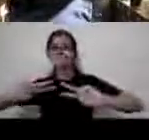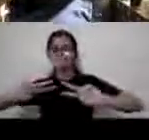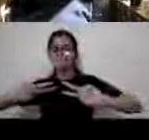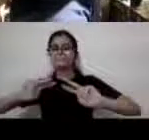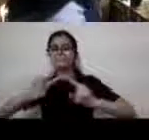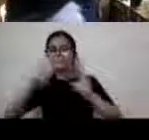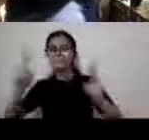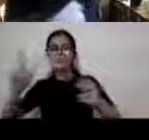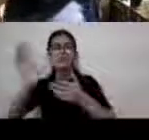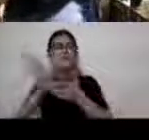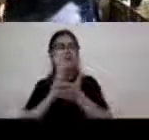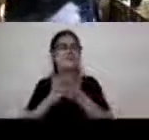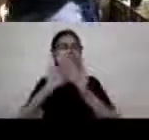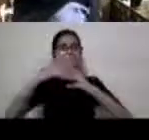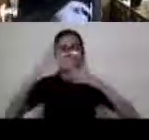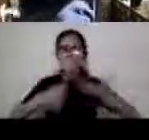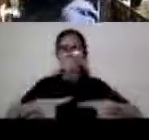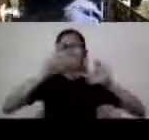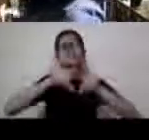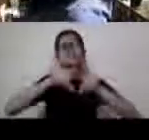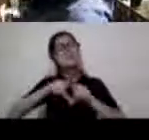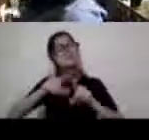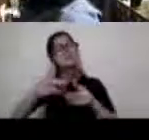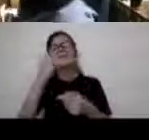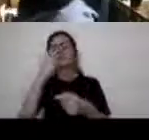library building, while, for example, for